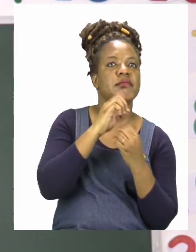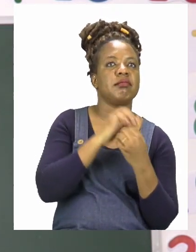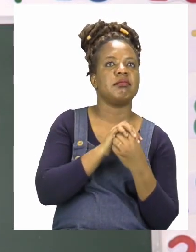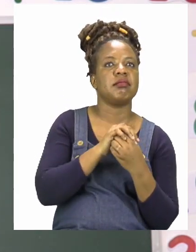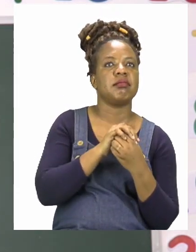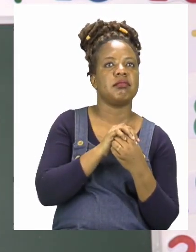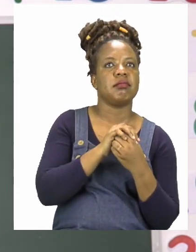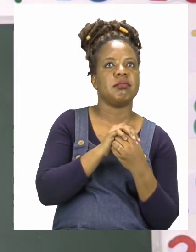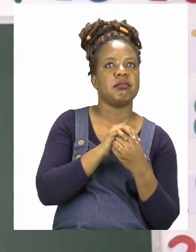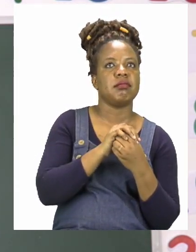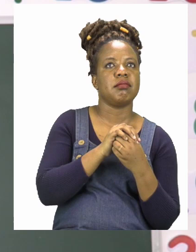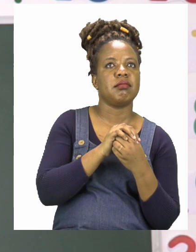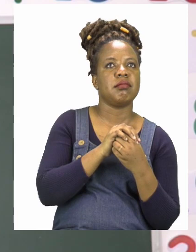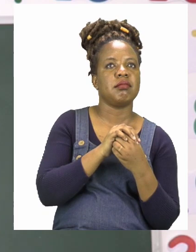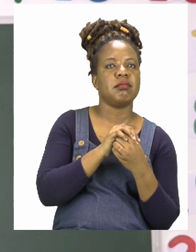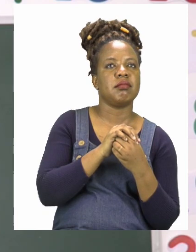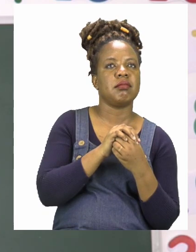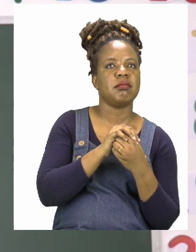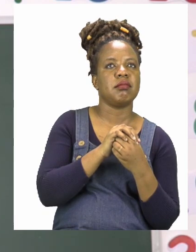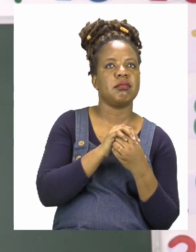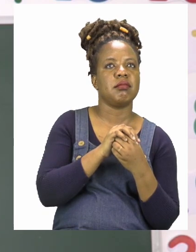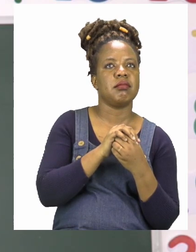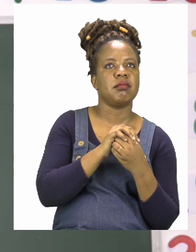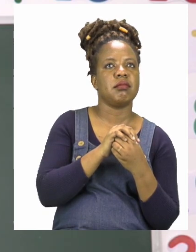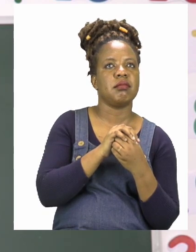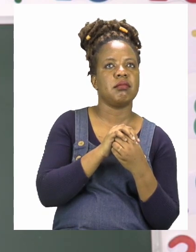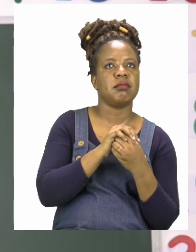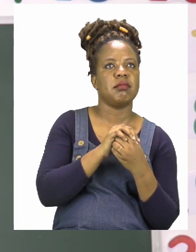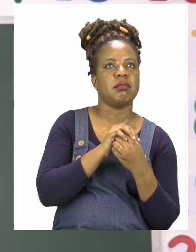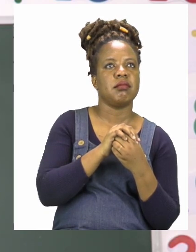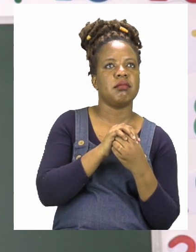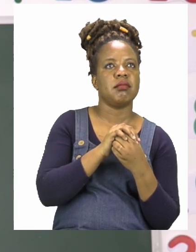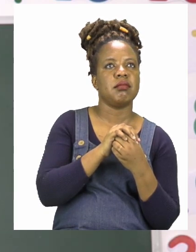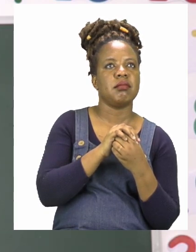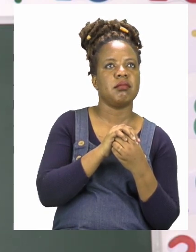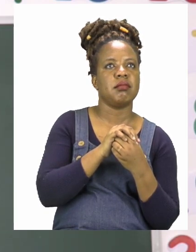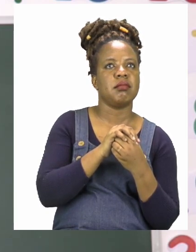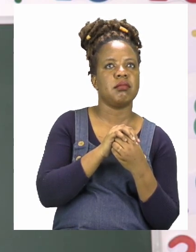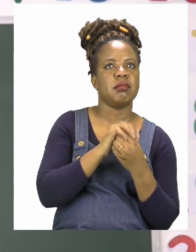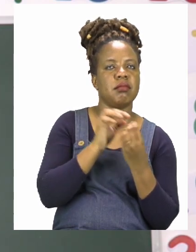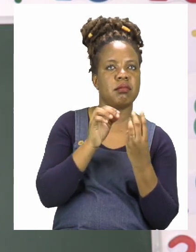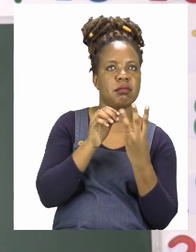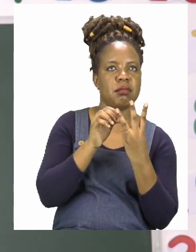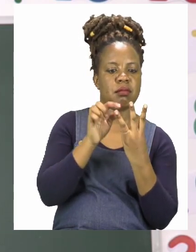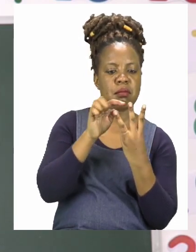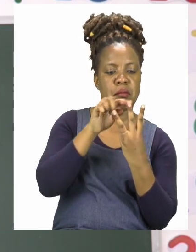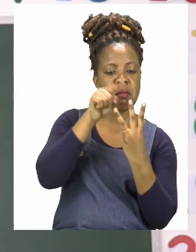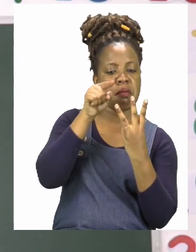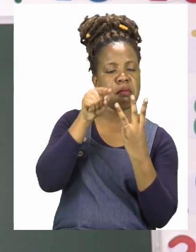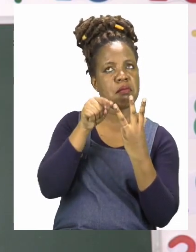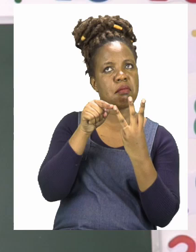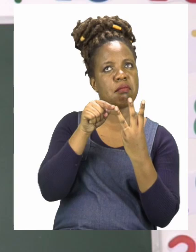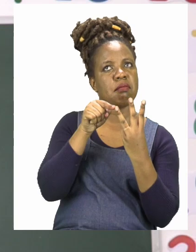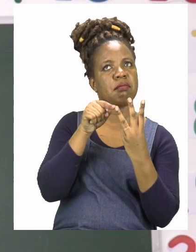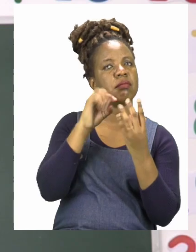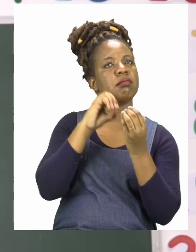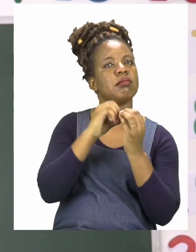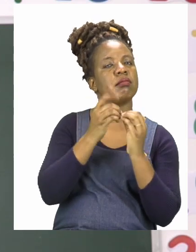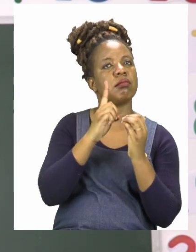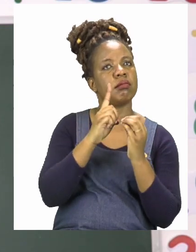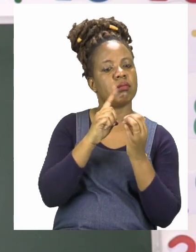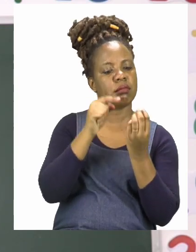The one behind this number is going to be 38.